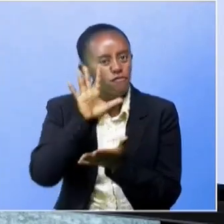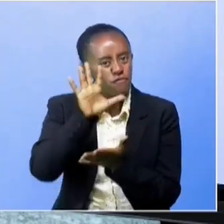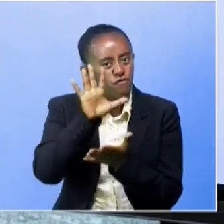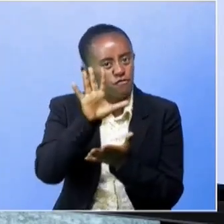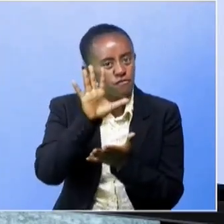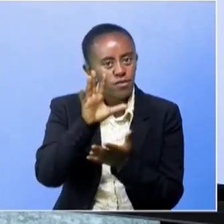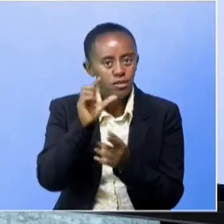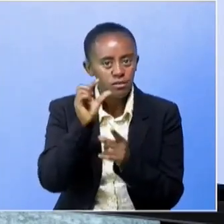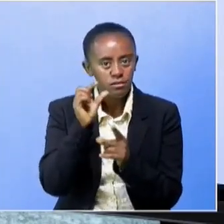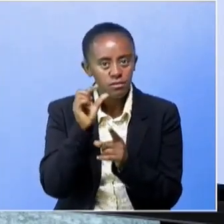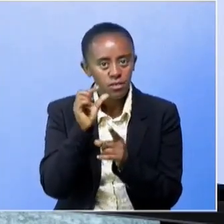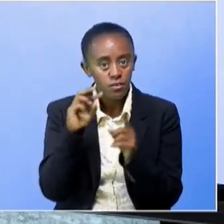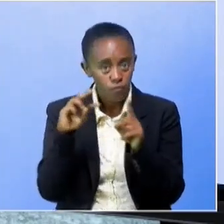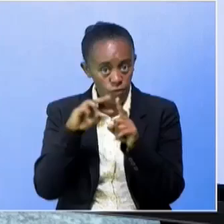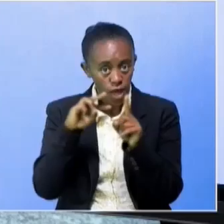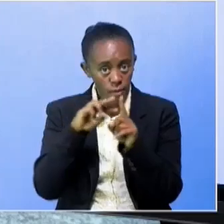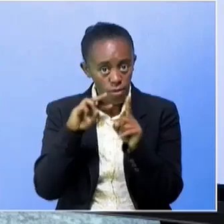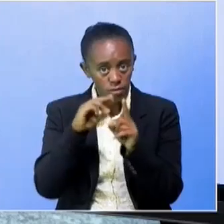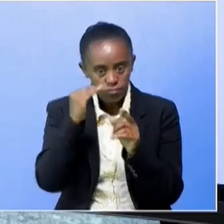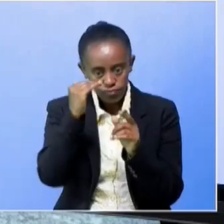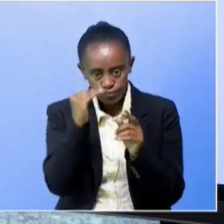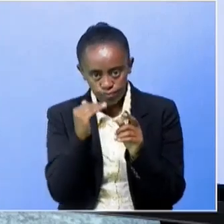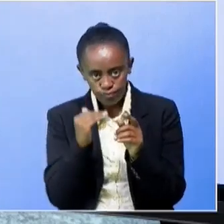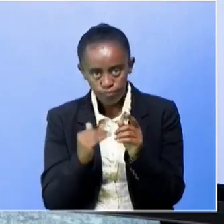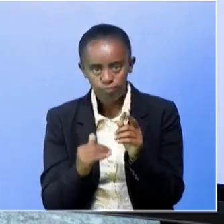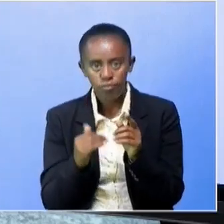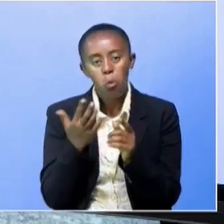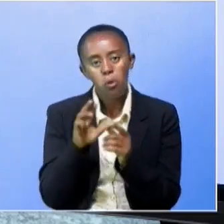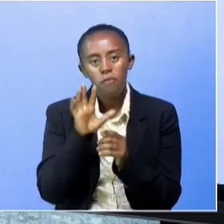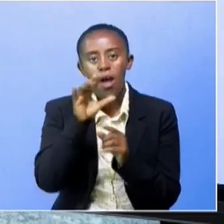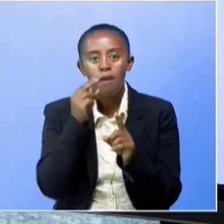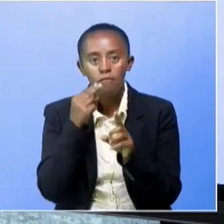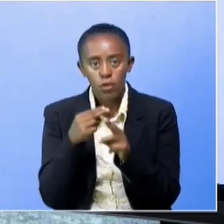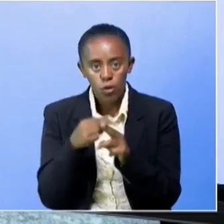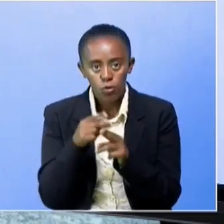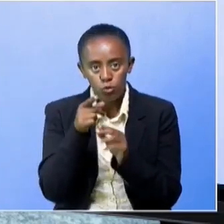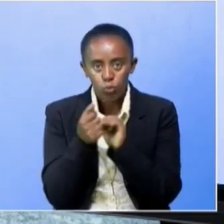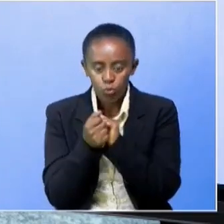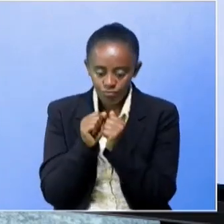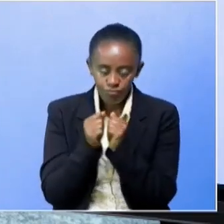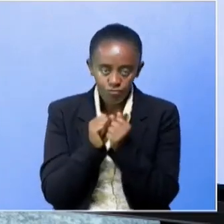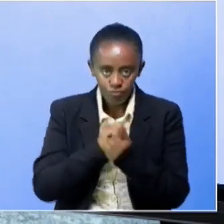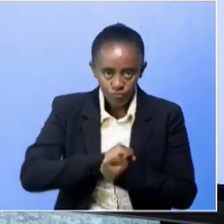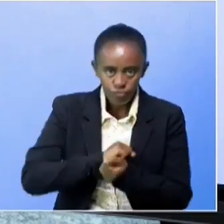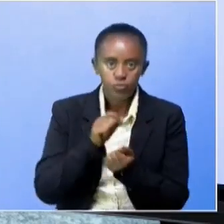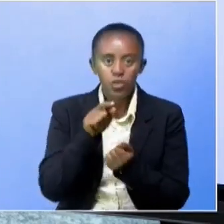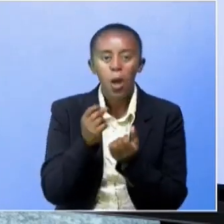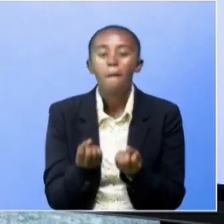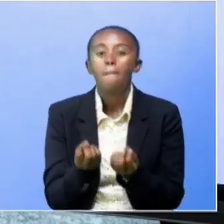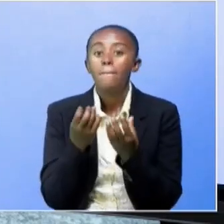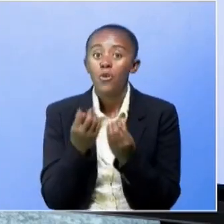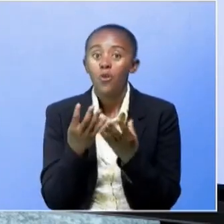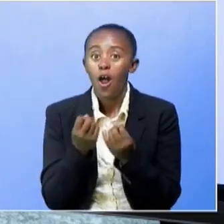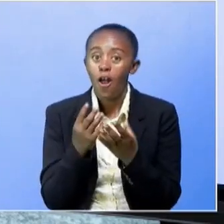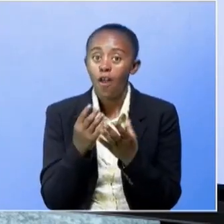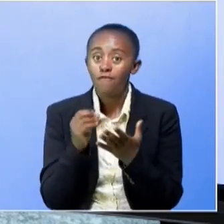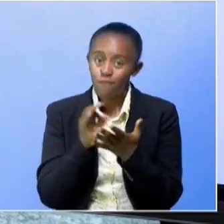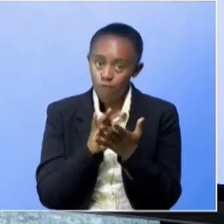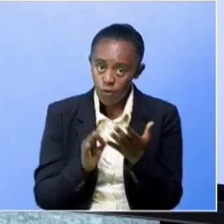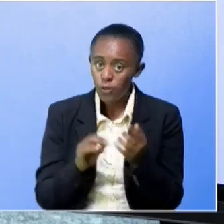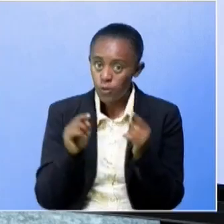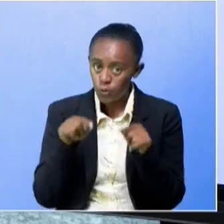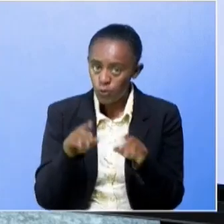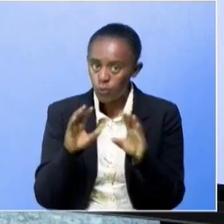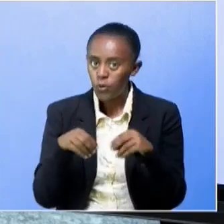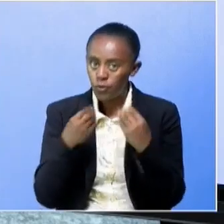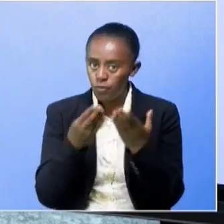5 vocabularies or 5 nouns to change them into their plural form. And today I will